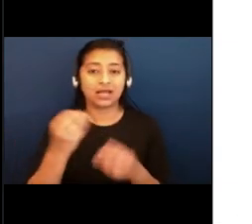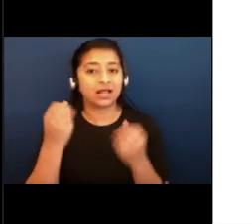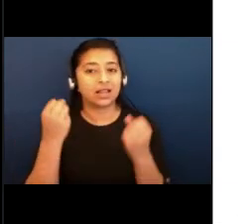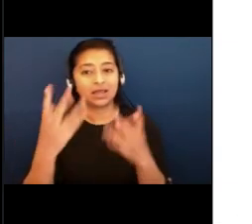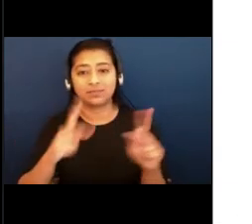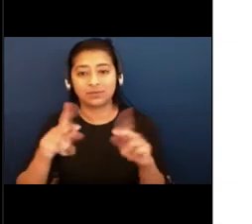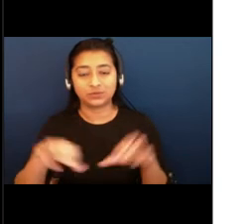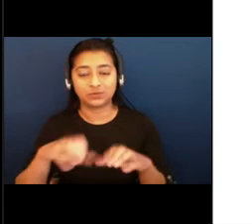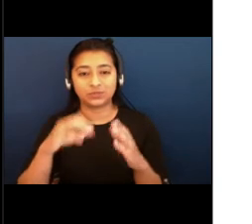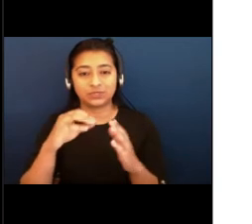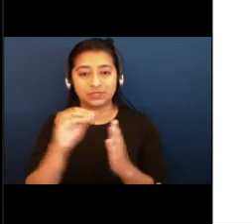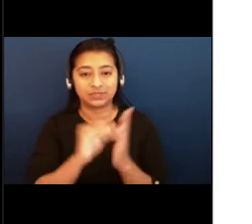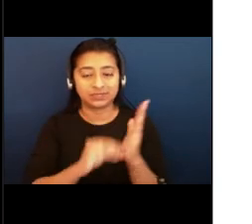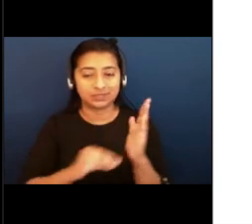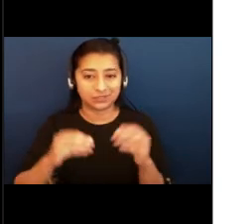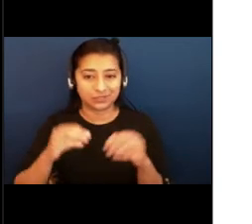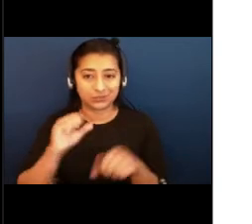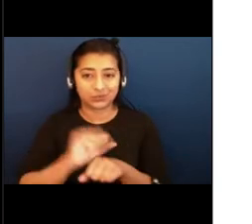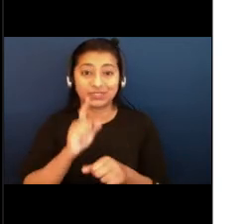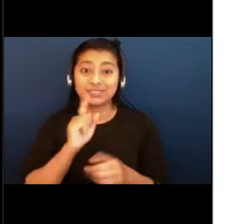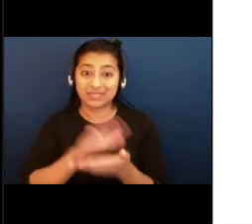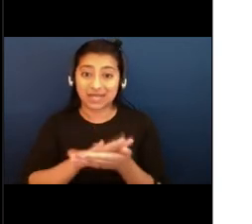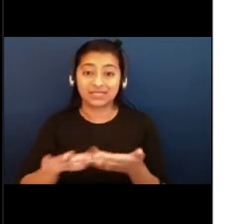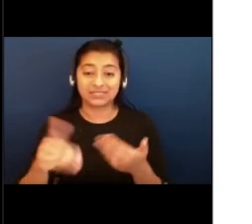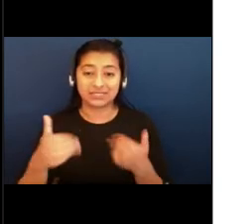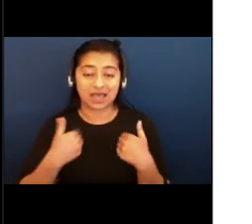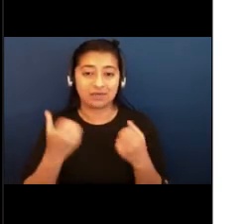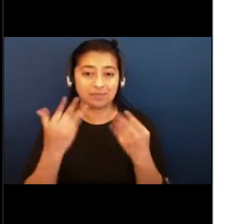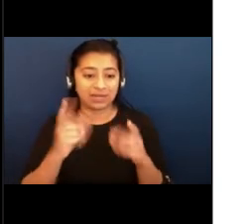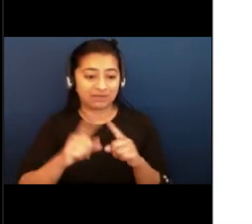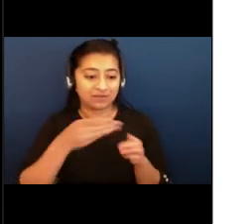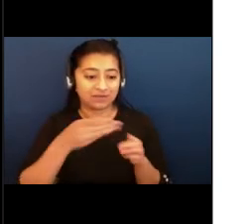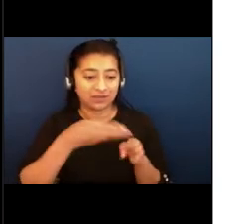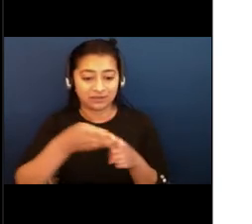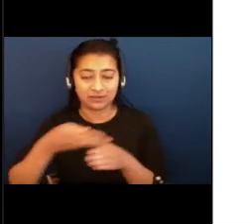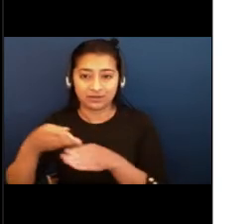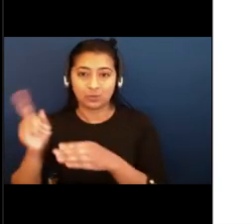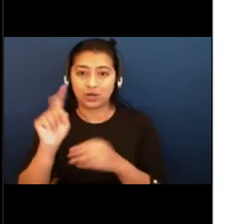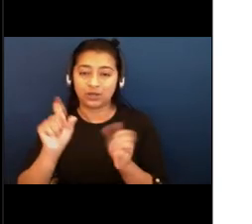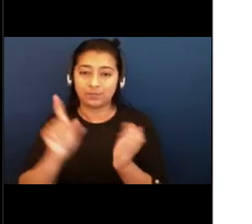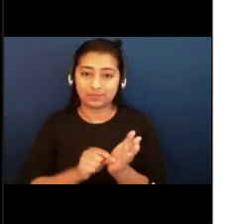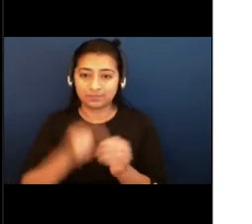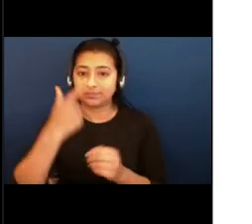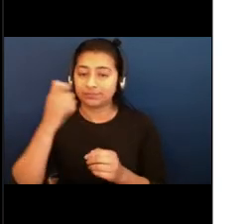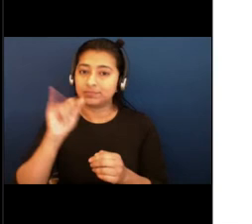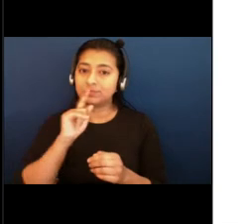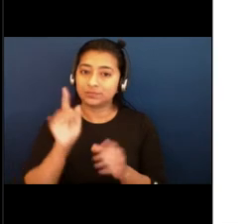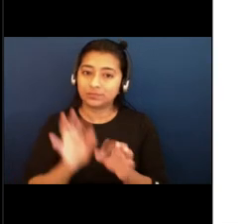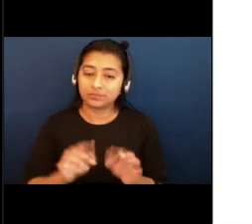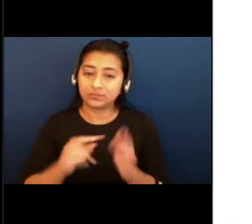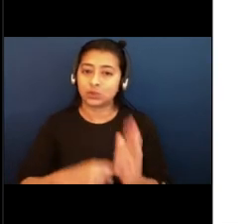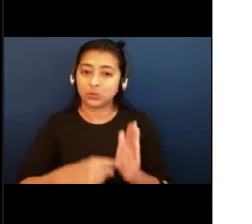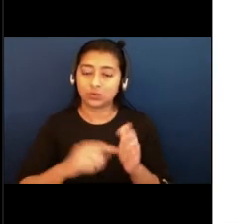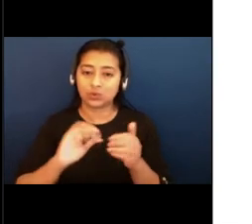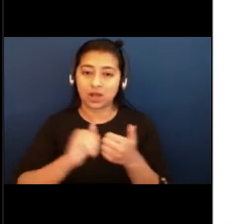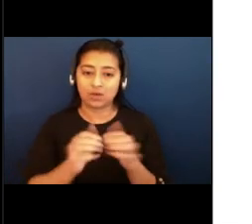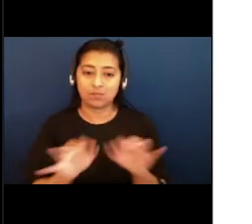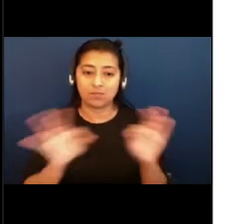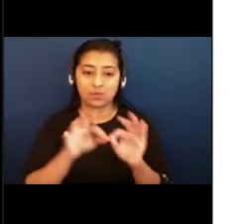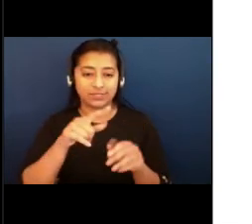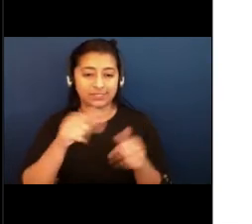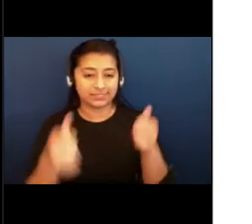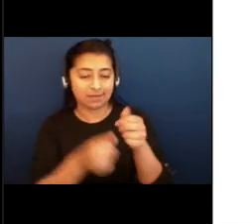of it's great to have a proliferation of venues because I think that really signals how important this subdiscipline is